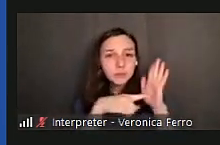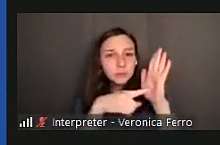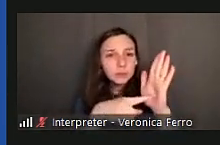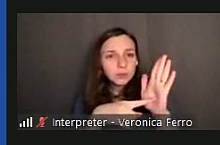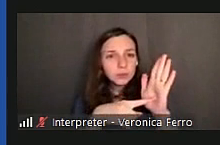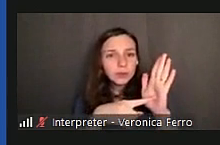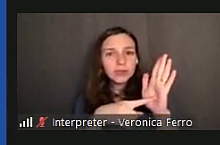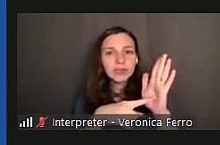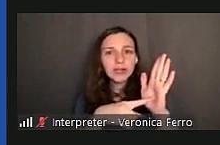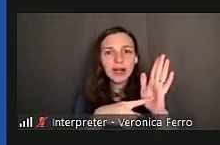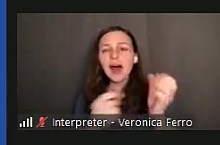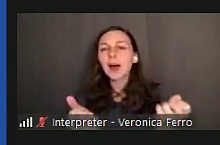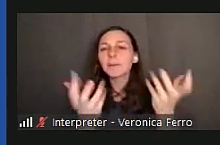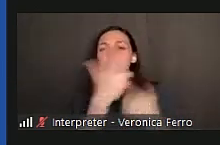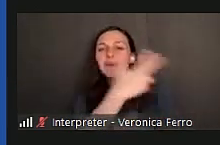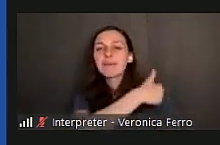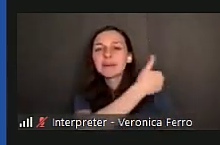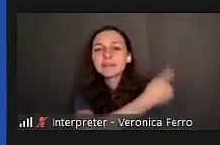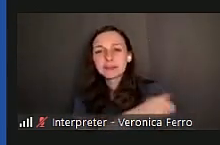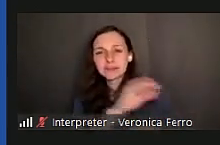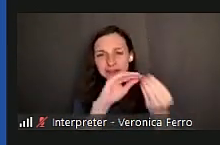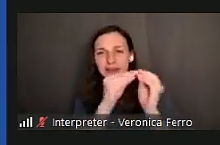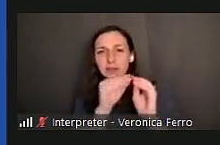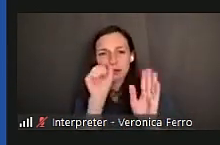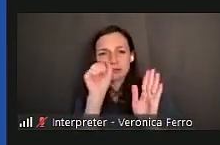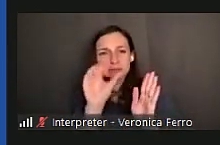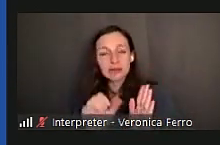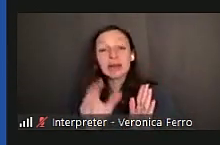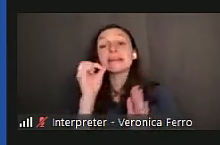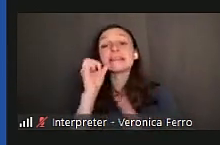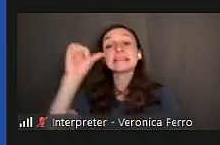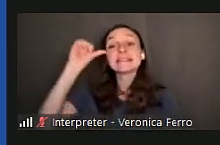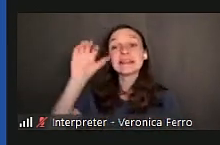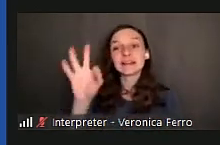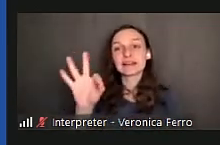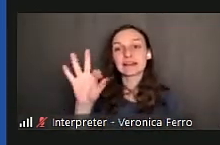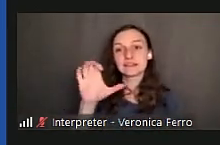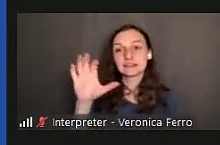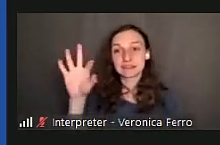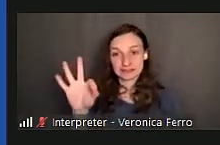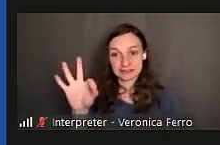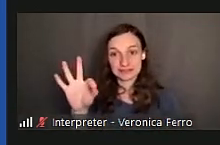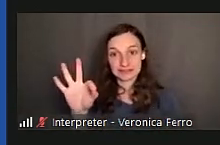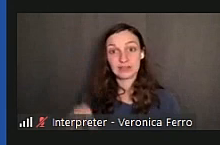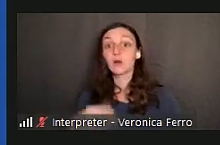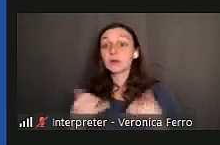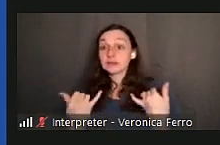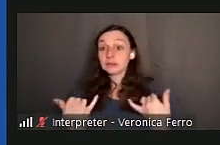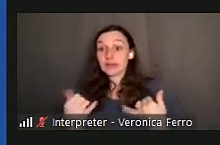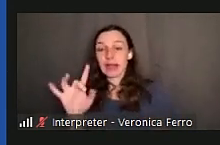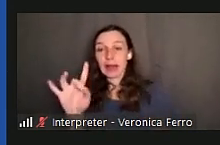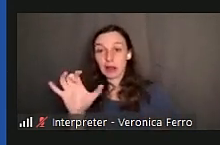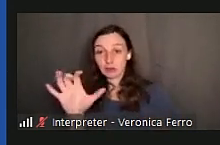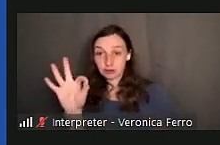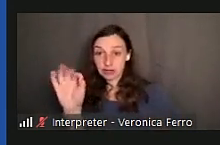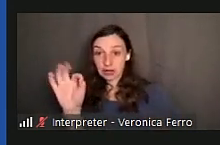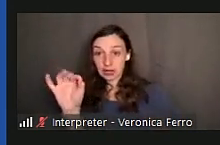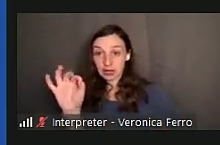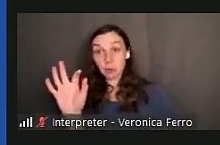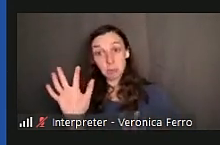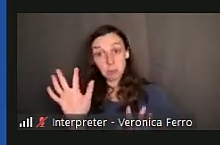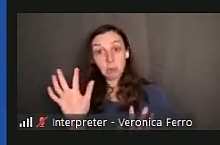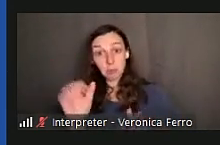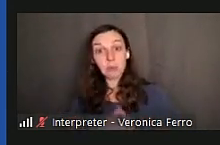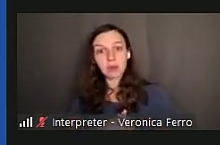significant variability. We were at 909 yesterday. We're at 890 today. You can see that ICU